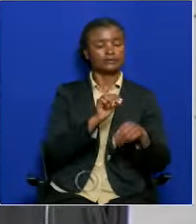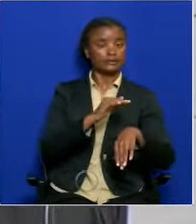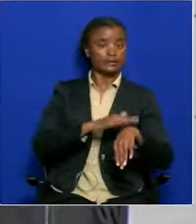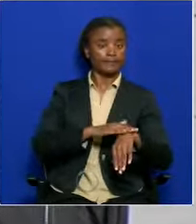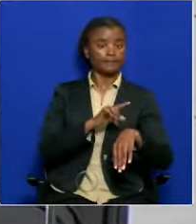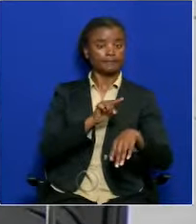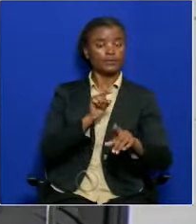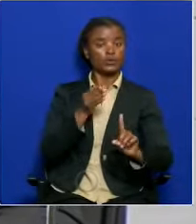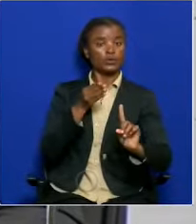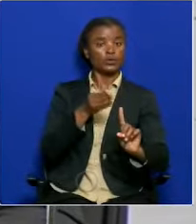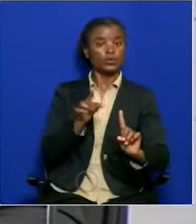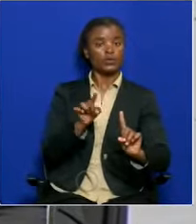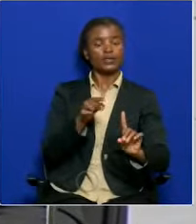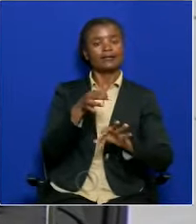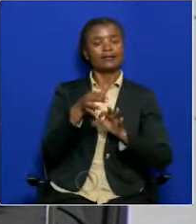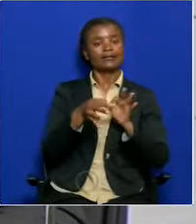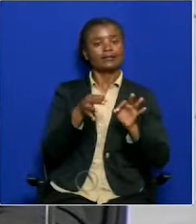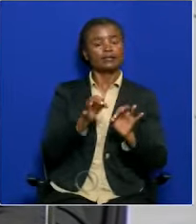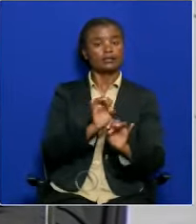earlier written